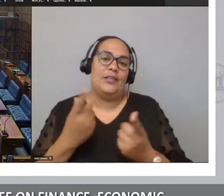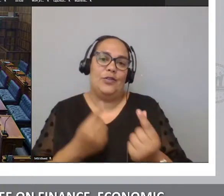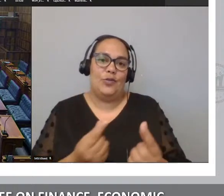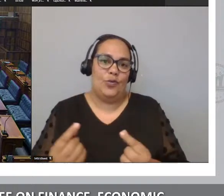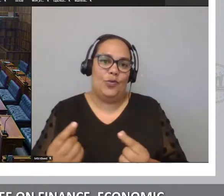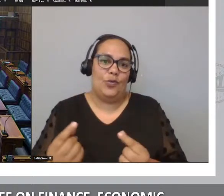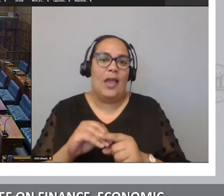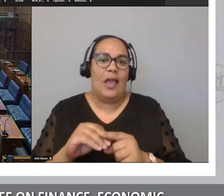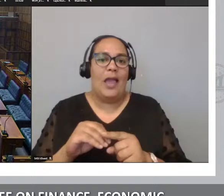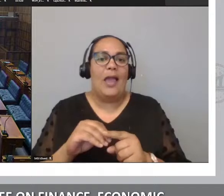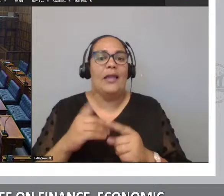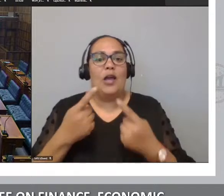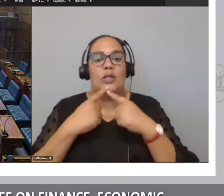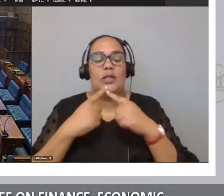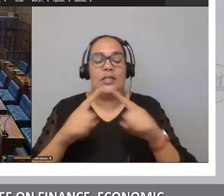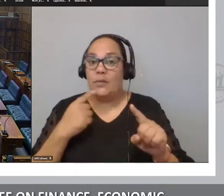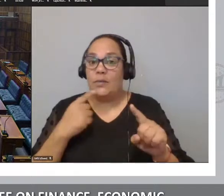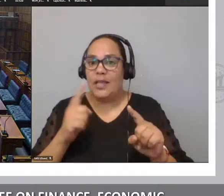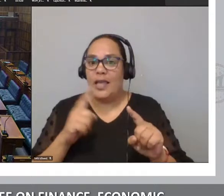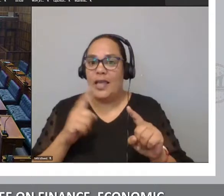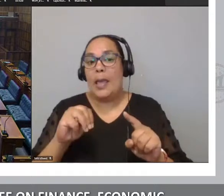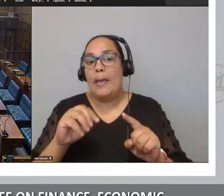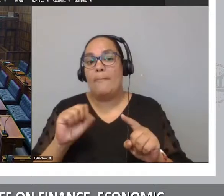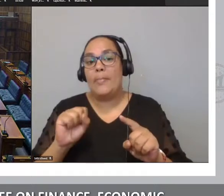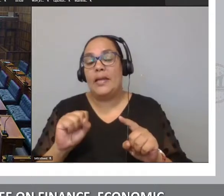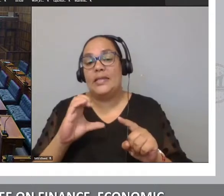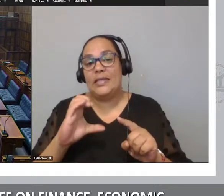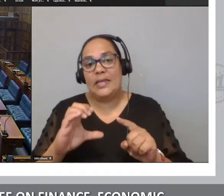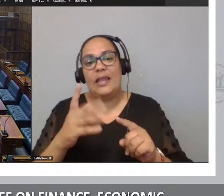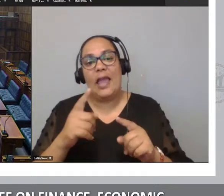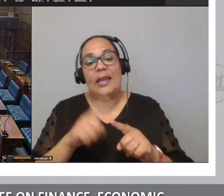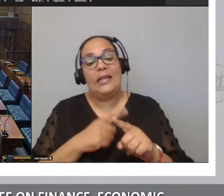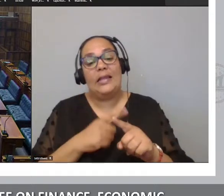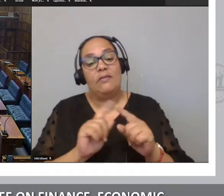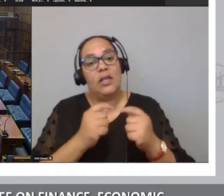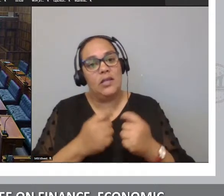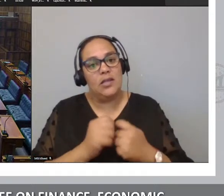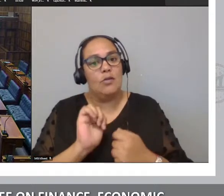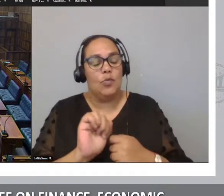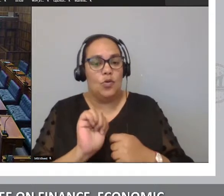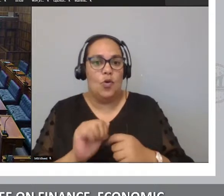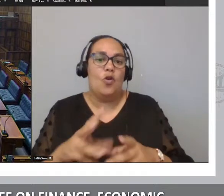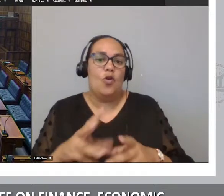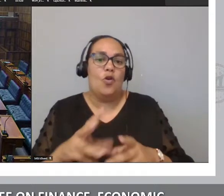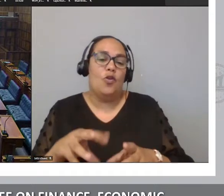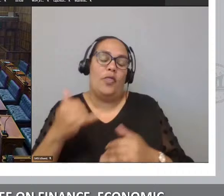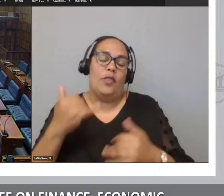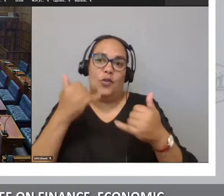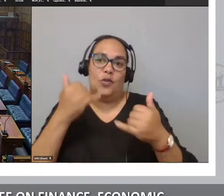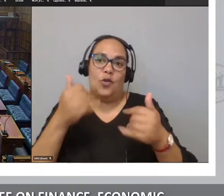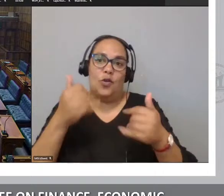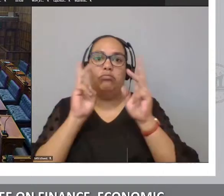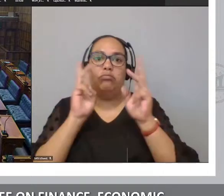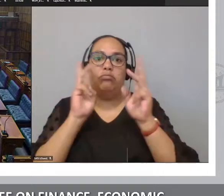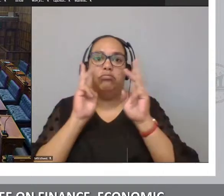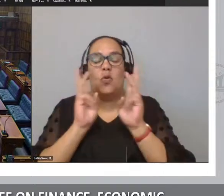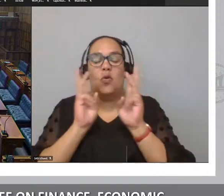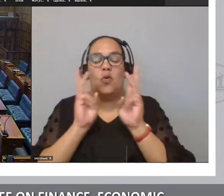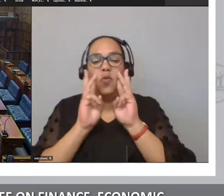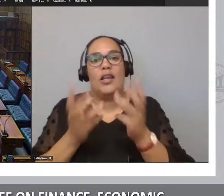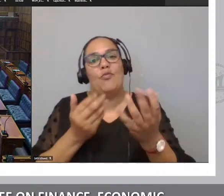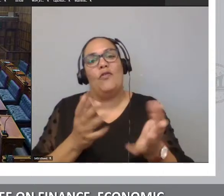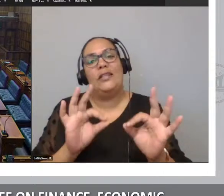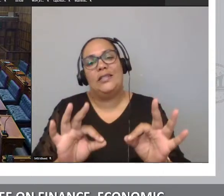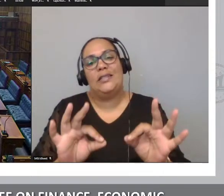and I think Testament to that is that msc's executive team themselves um joined this call and um provided a